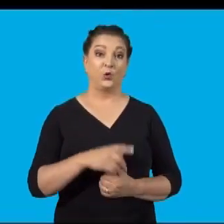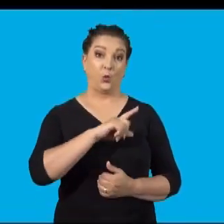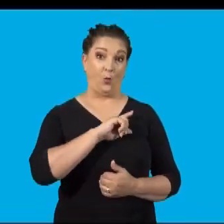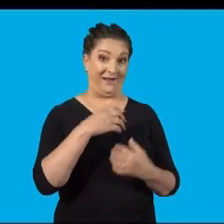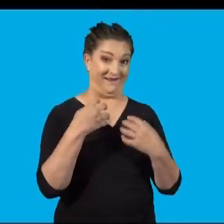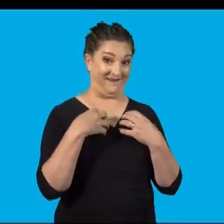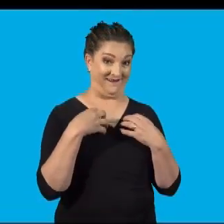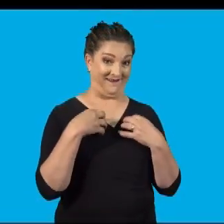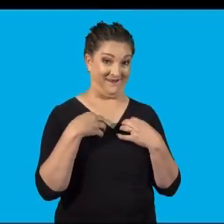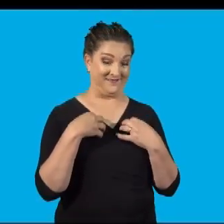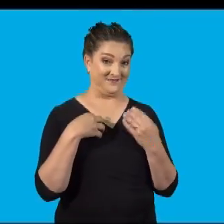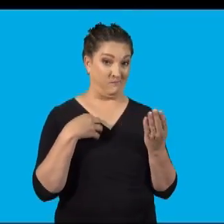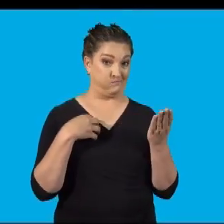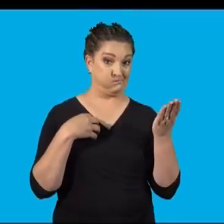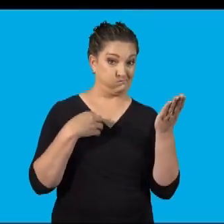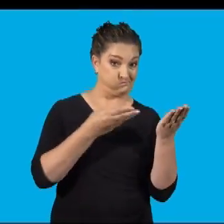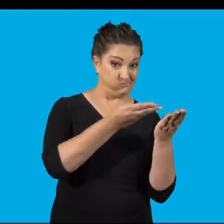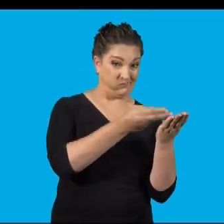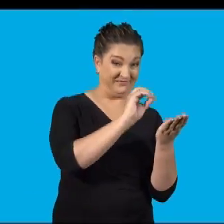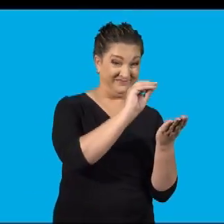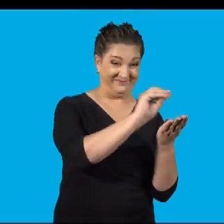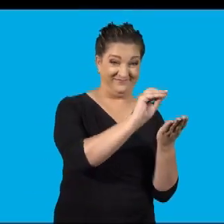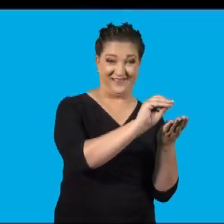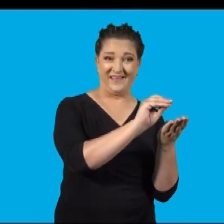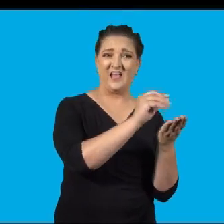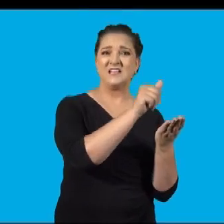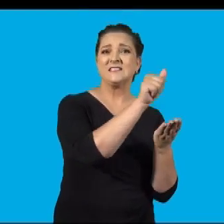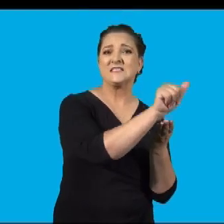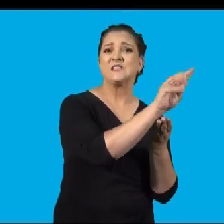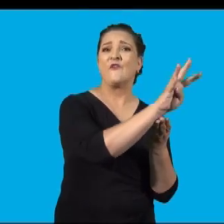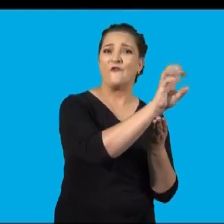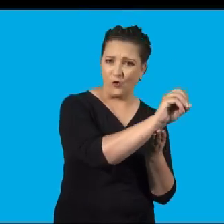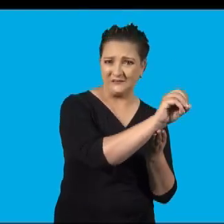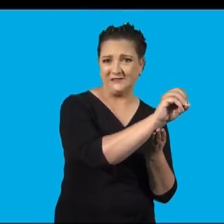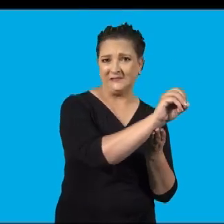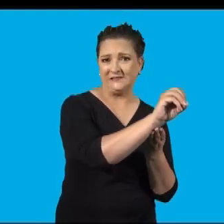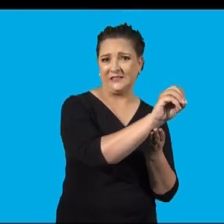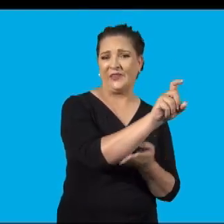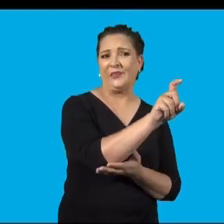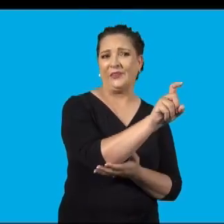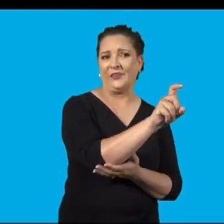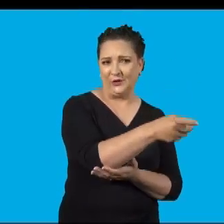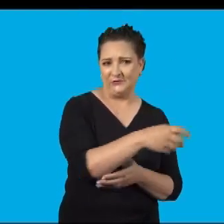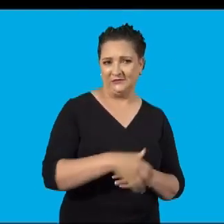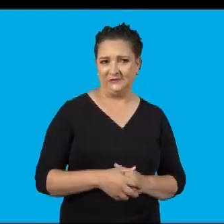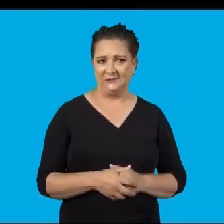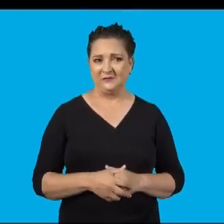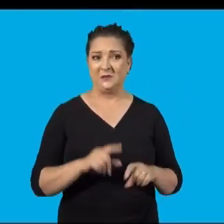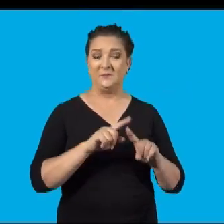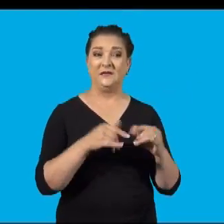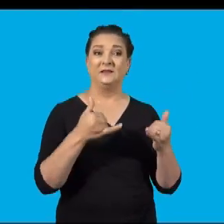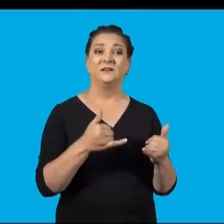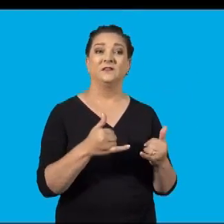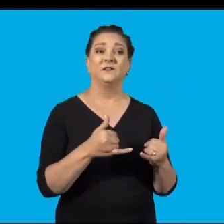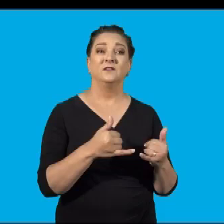This particular asset has a cost of 640 and its